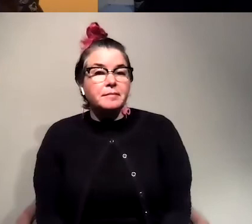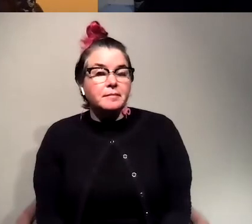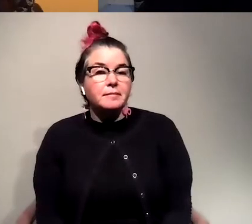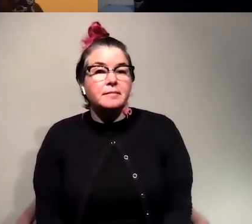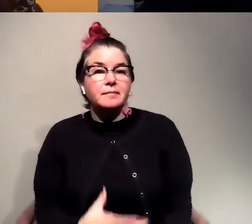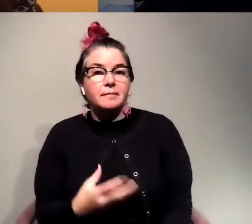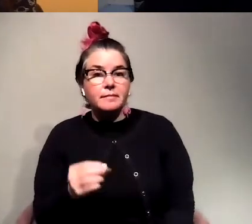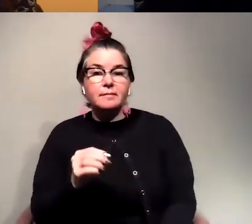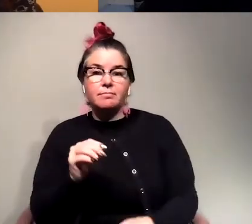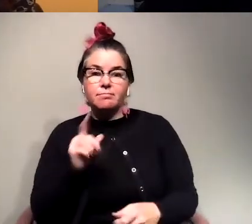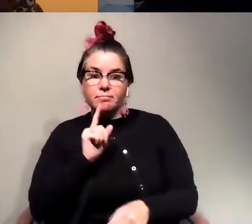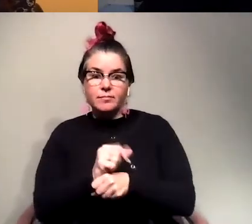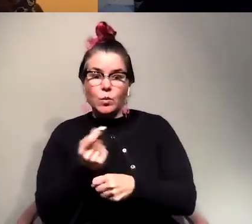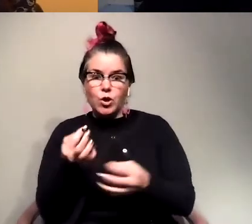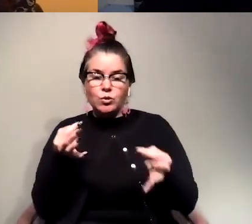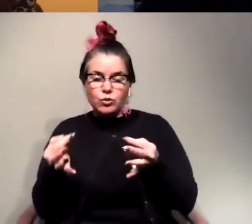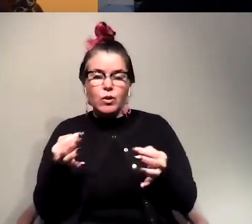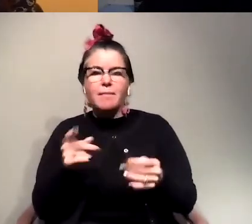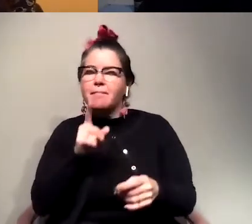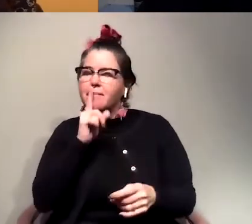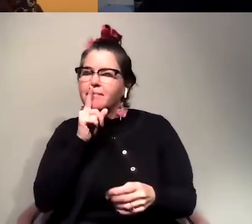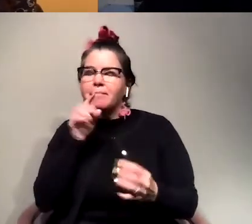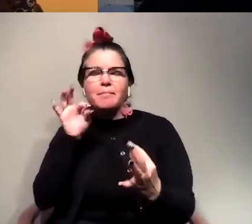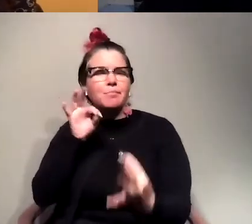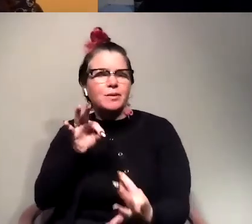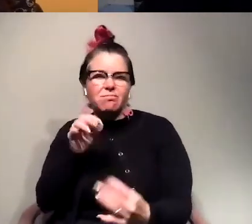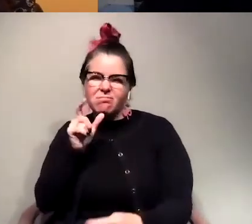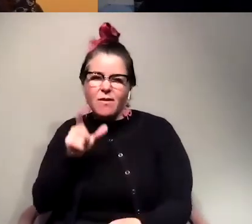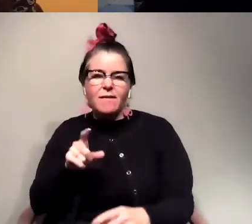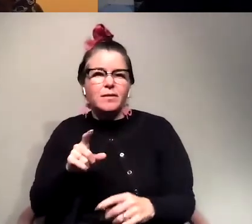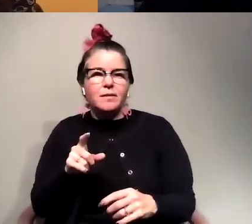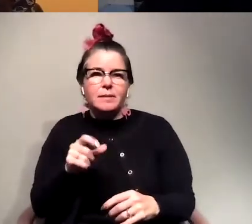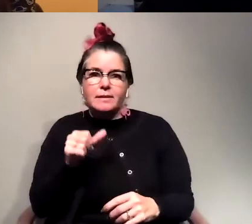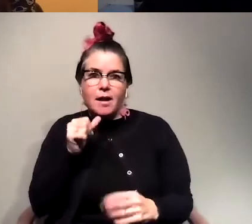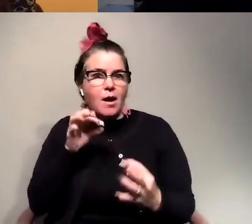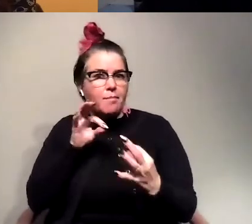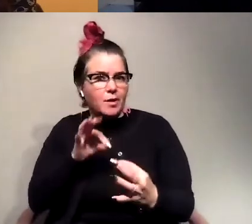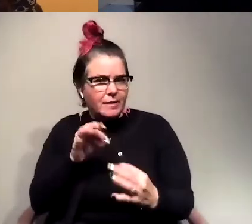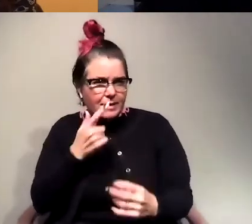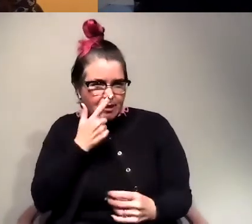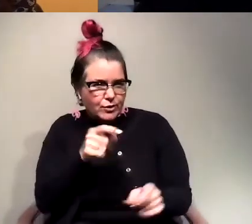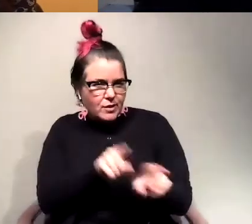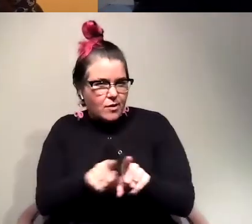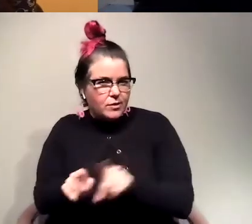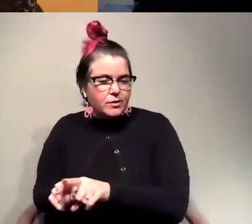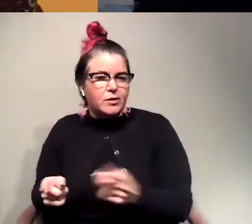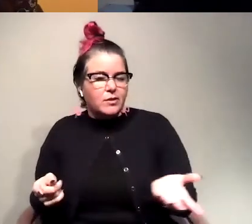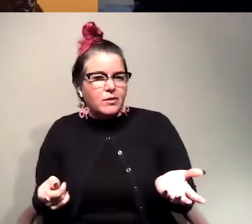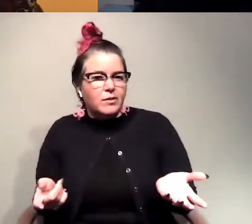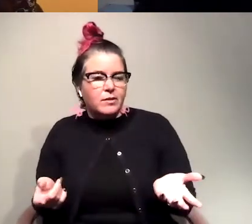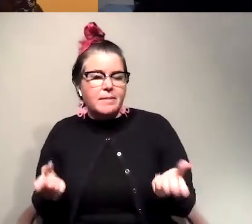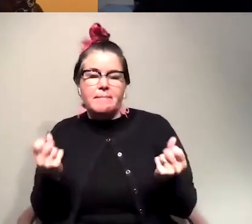thing that you describe. It doesn't have to do it perfectly, because not perfect is interesting. A lot of